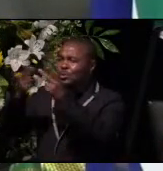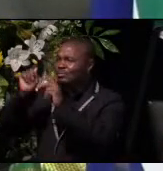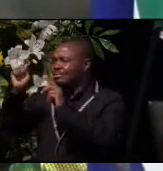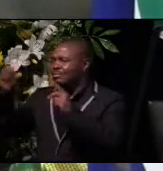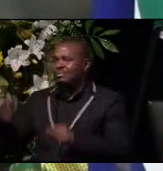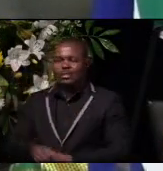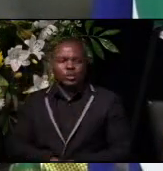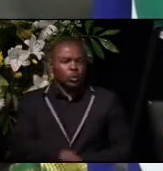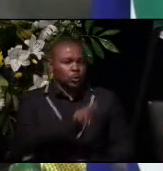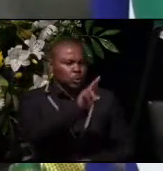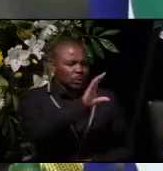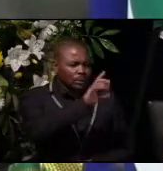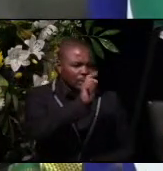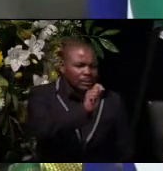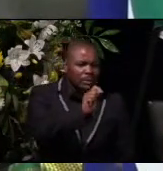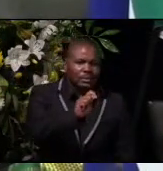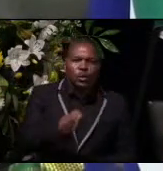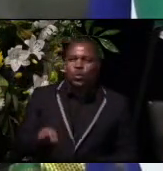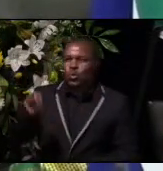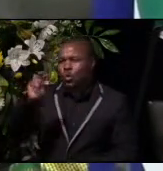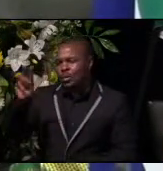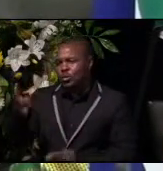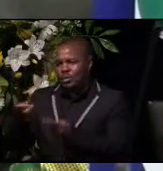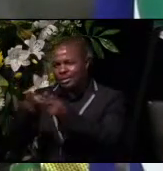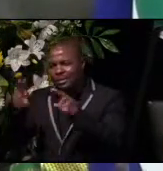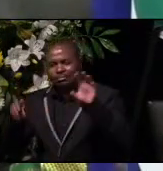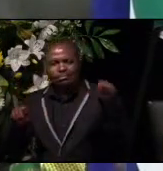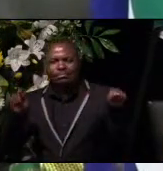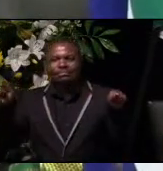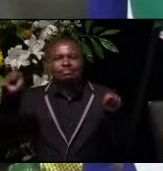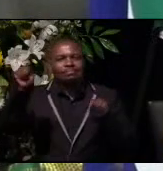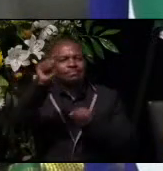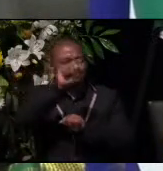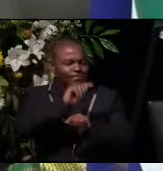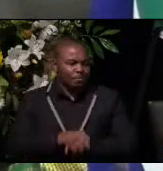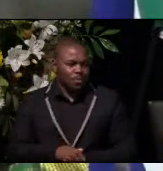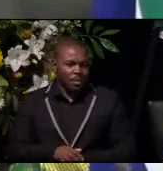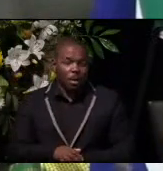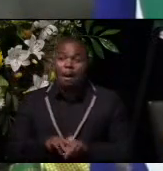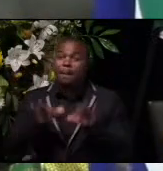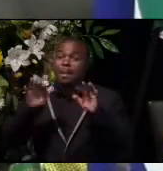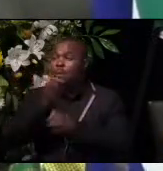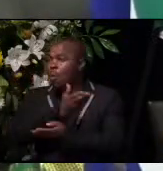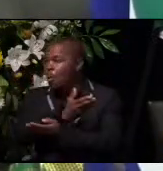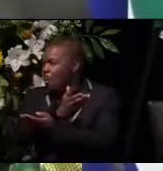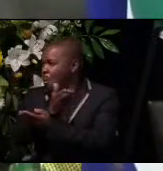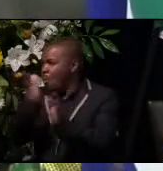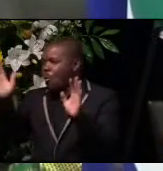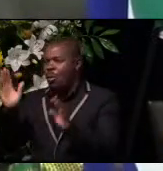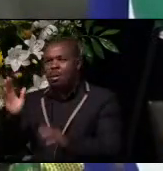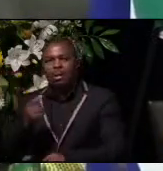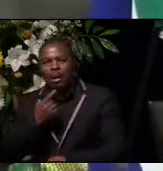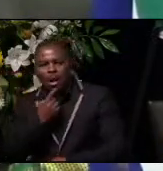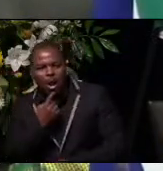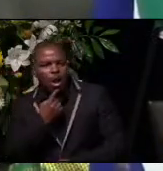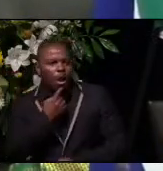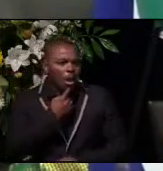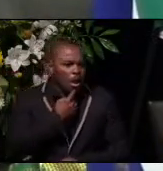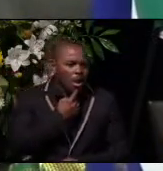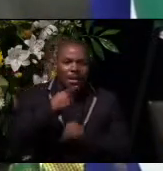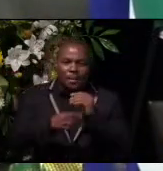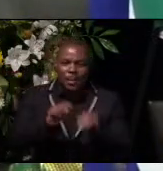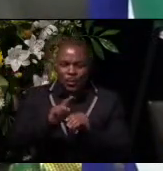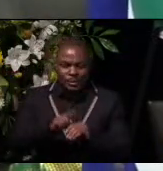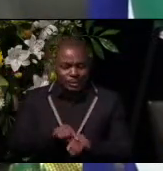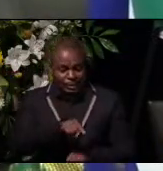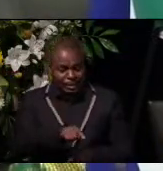from UCT to Northwest University people were talking about this Brave giant